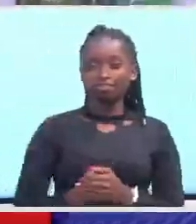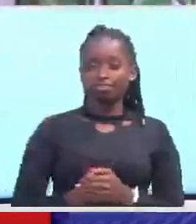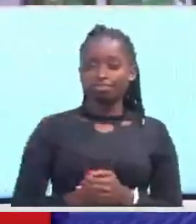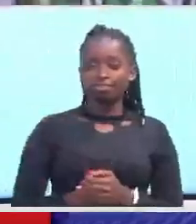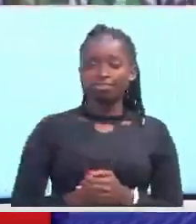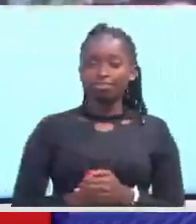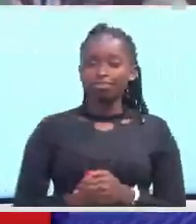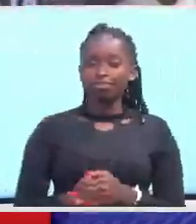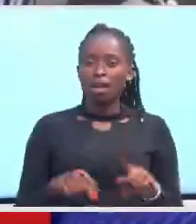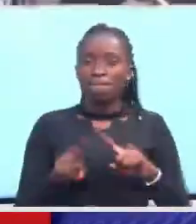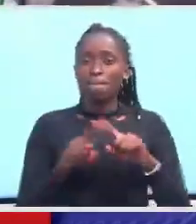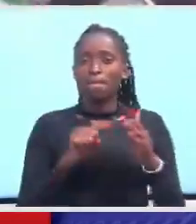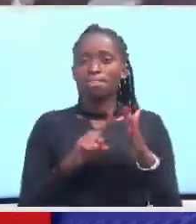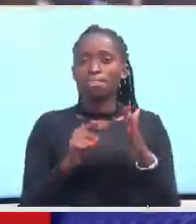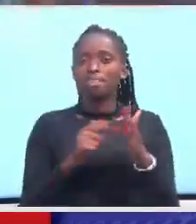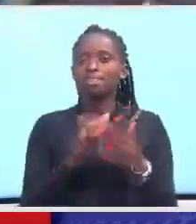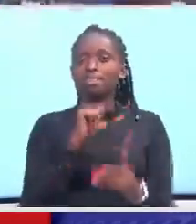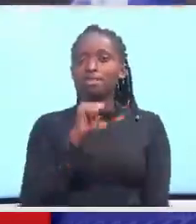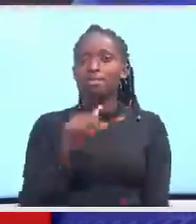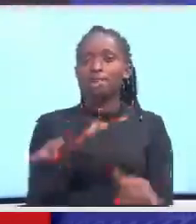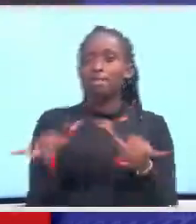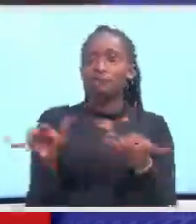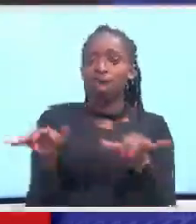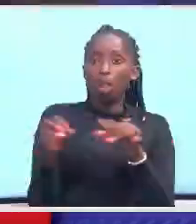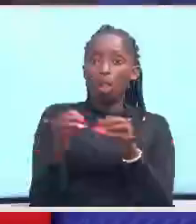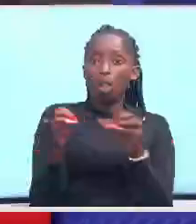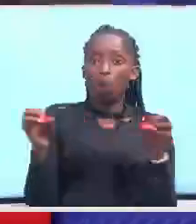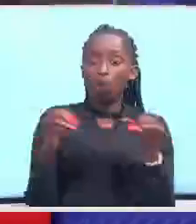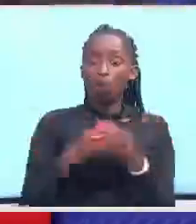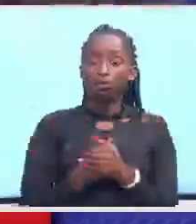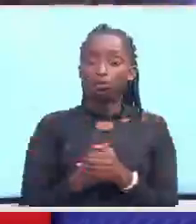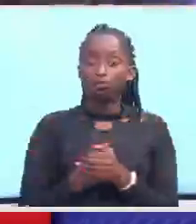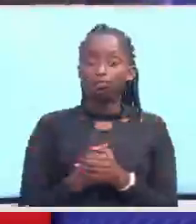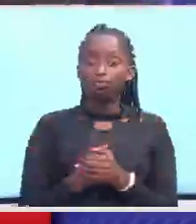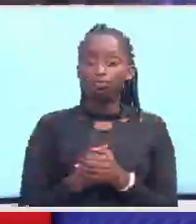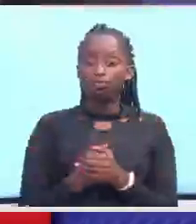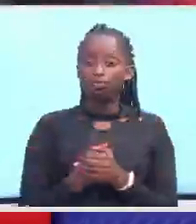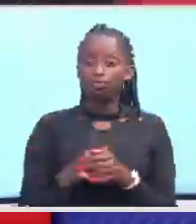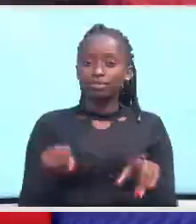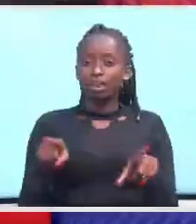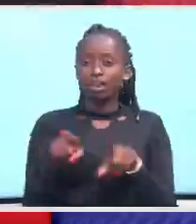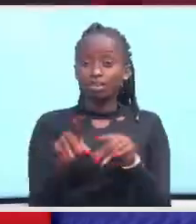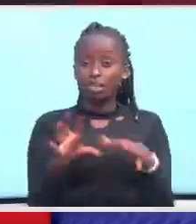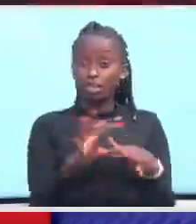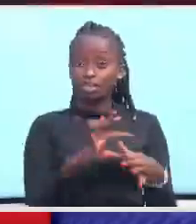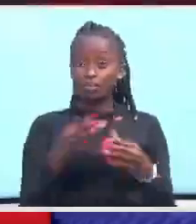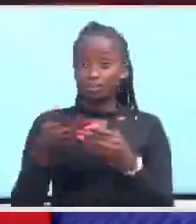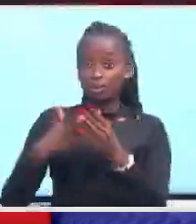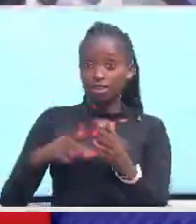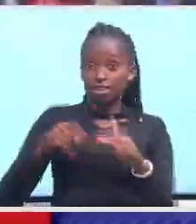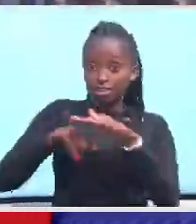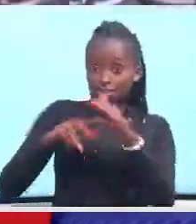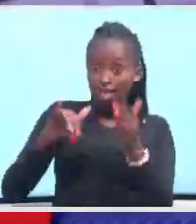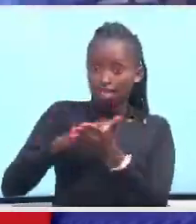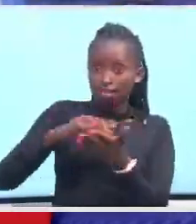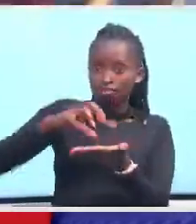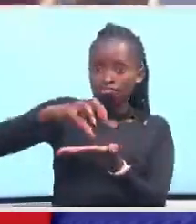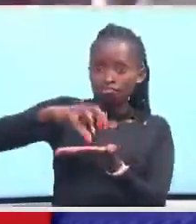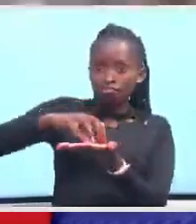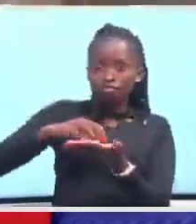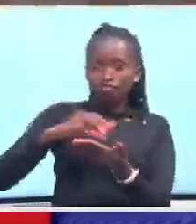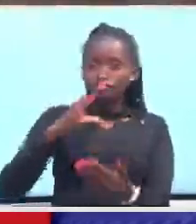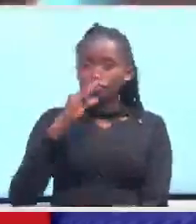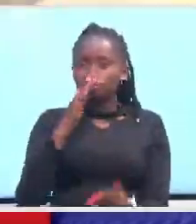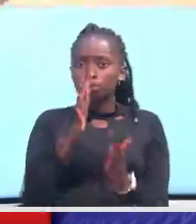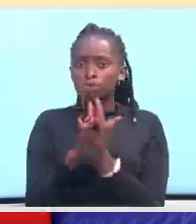However, this was not to last. Just as the Azimio leader took to the stage to address Turkana residents,